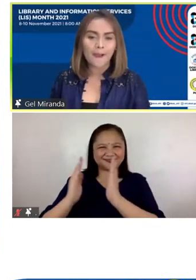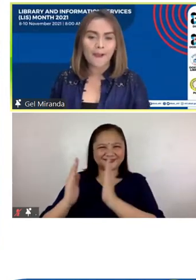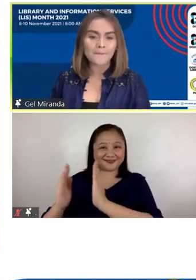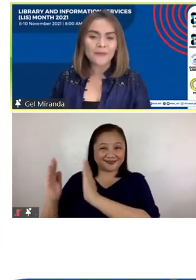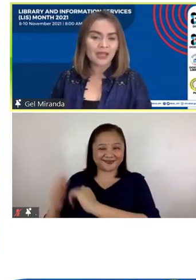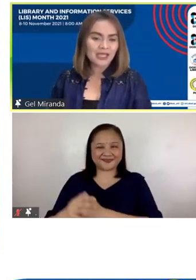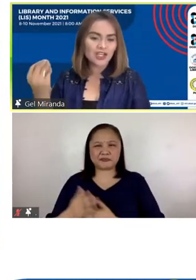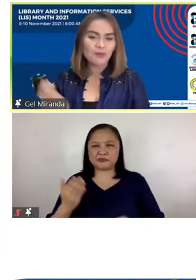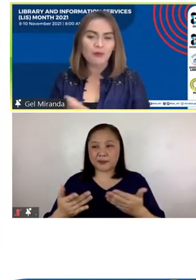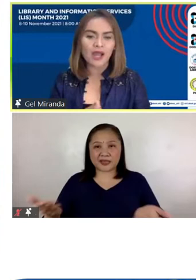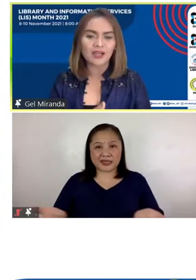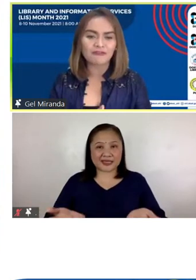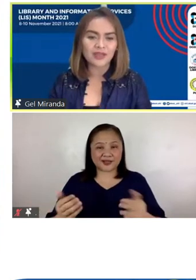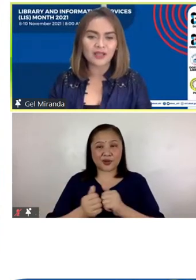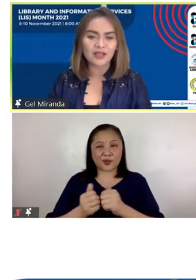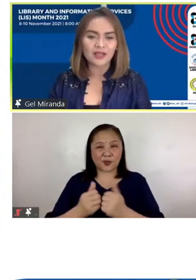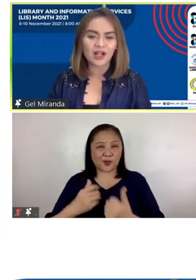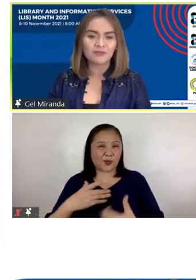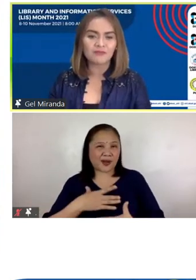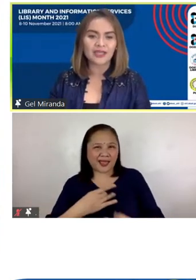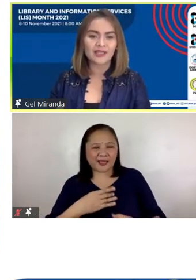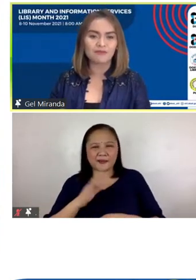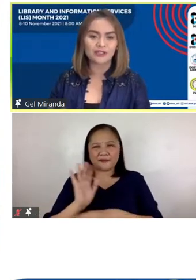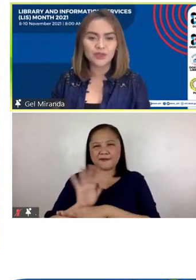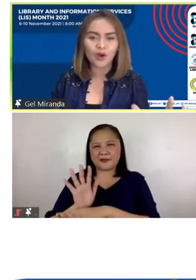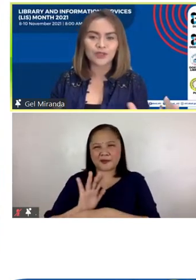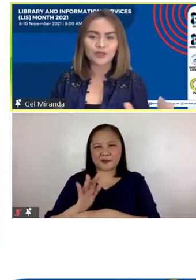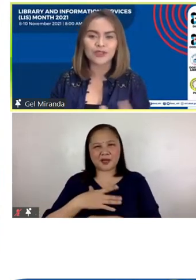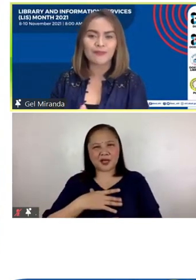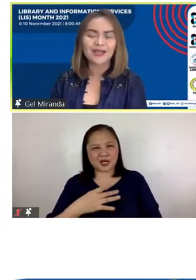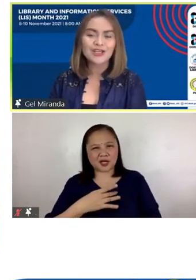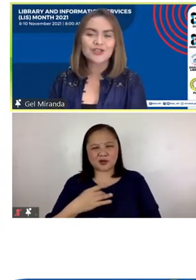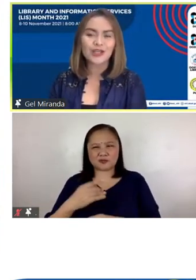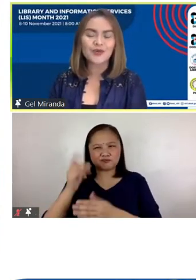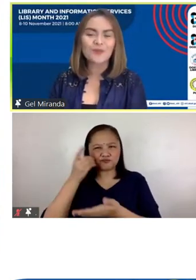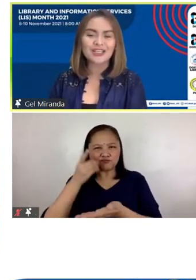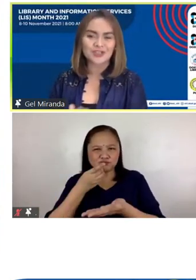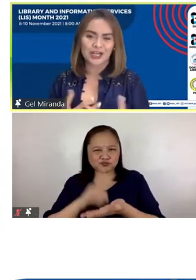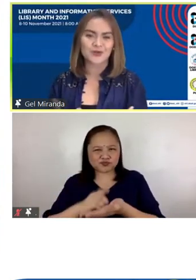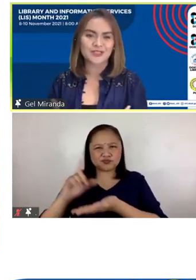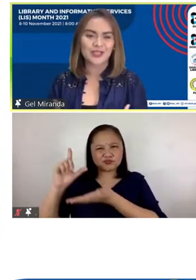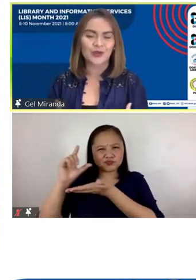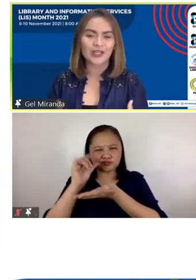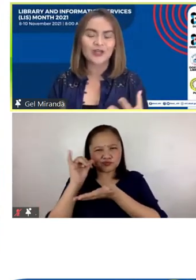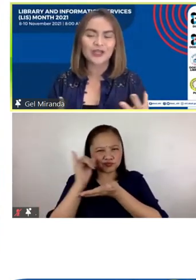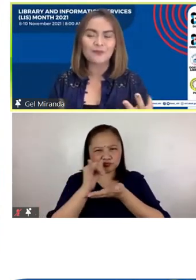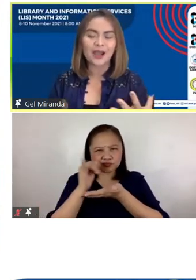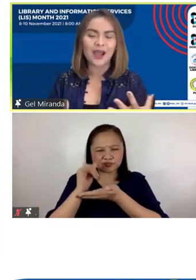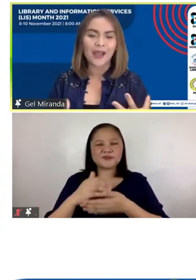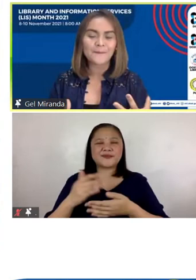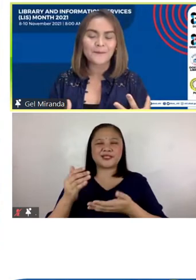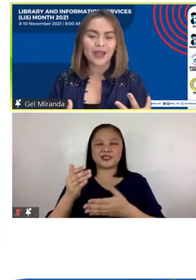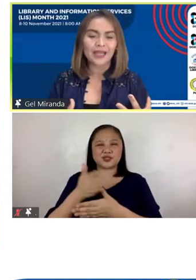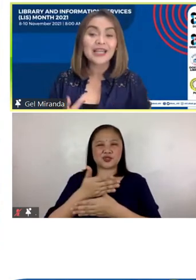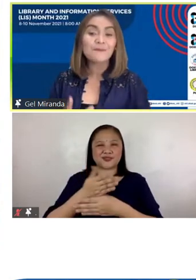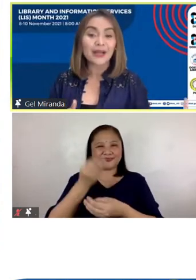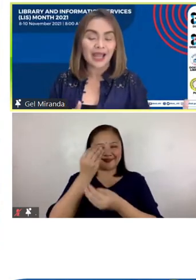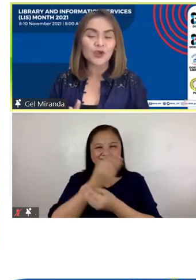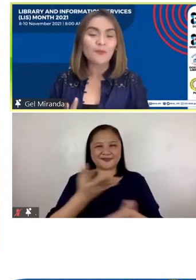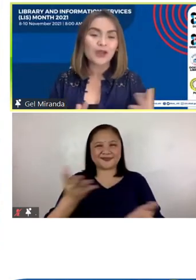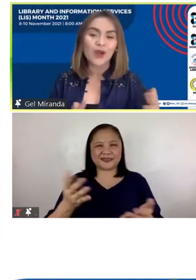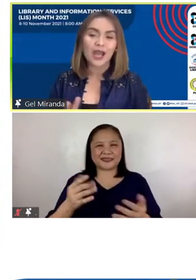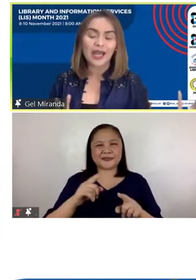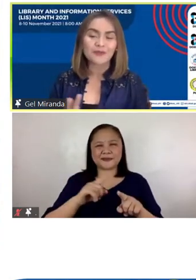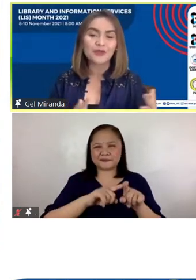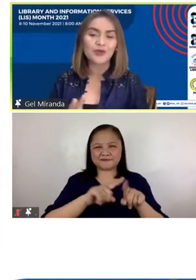na mahilig gumawa ng film, mahilig mag-docu, di ba? So itong mga i-share ko sa inyo, ito lang yung mga ilang paraan